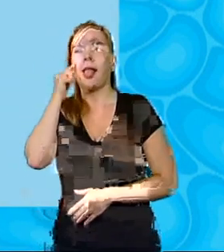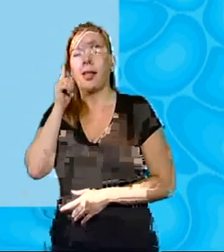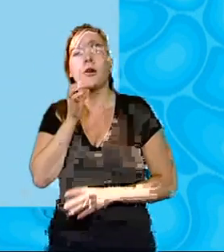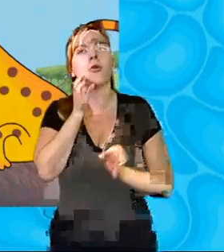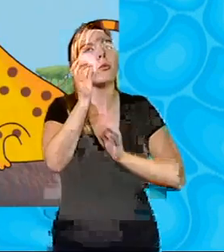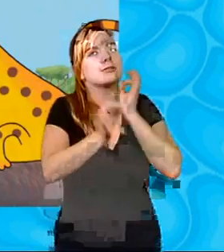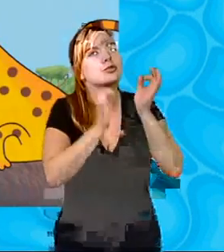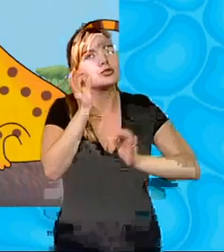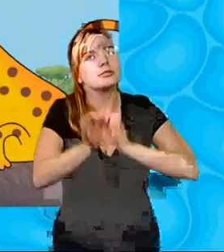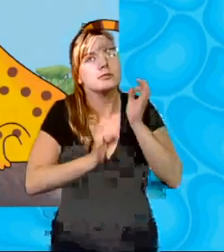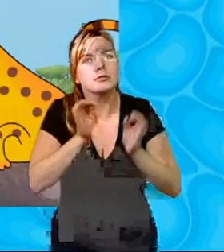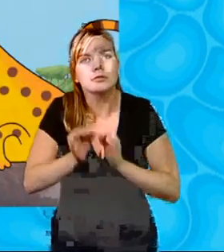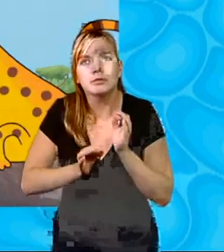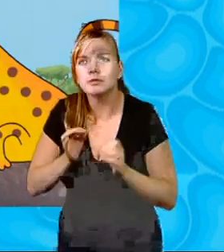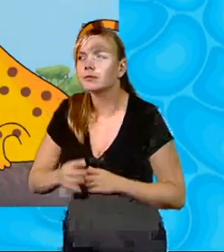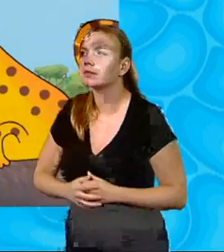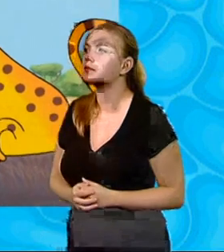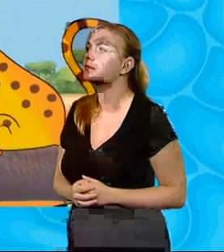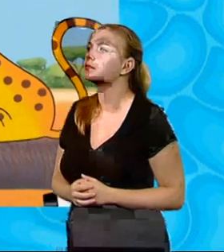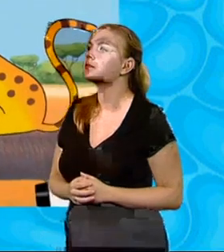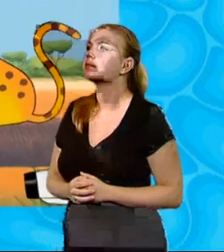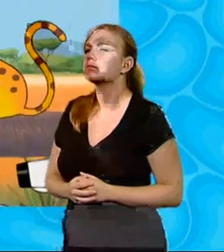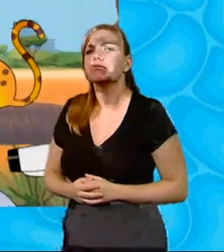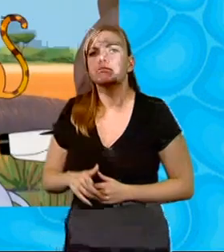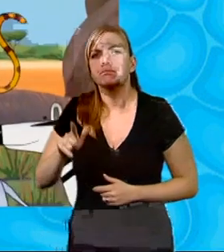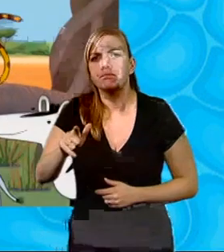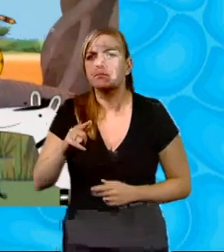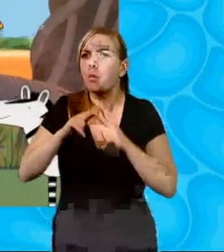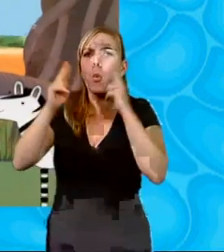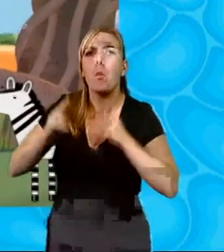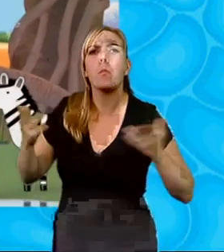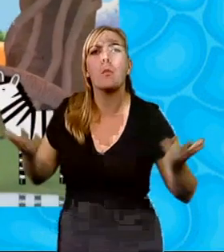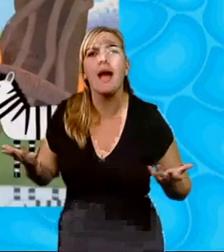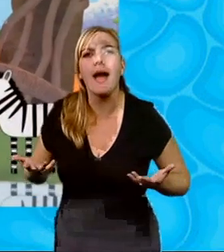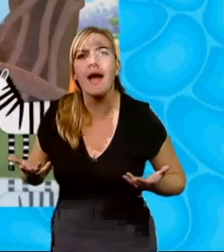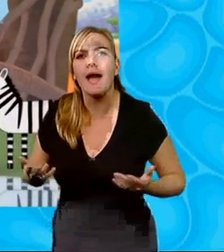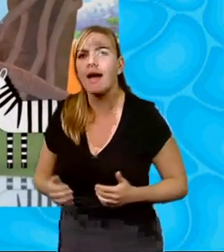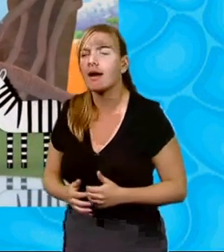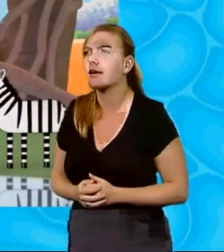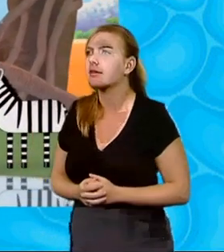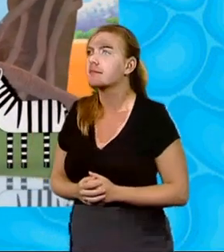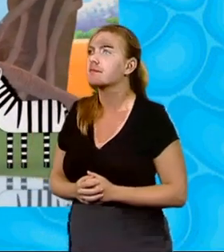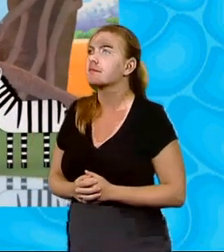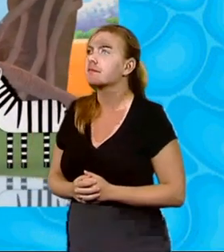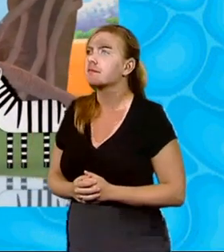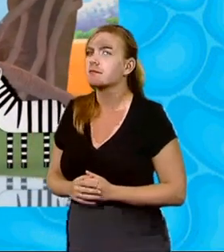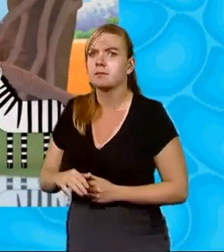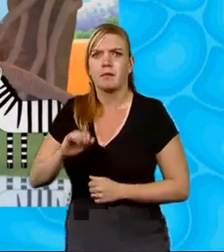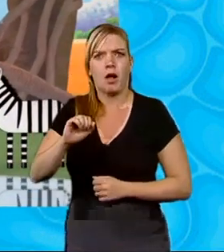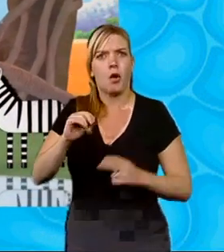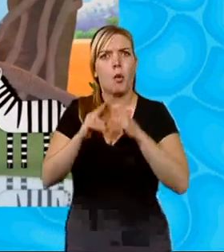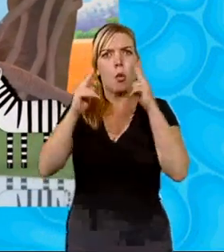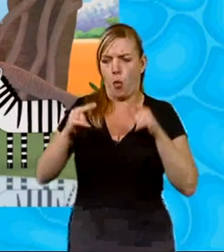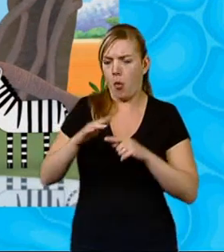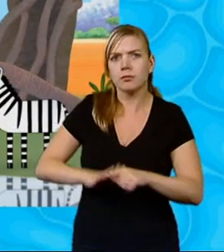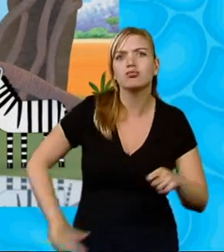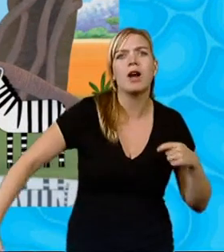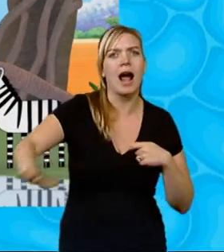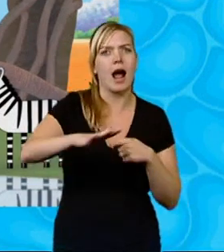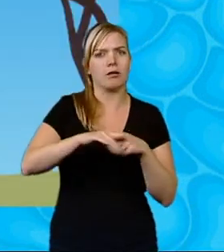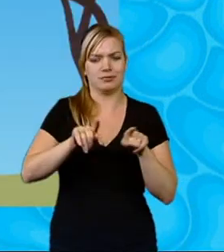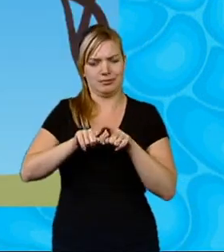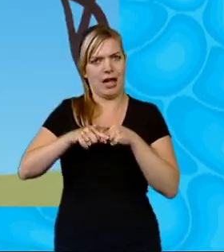more questions. Yes. Like, how about, where is your home? Mama, isn't their home down on the ground like